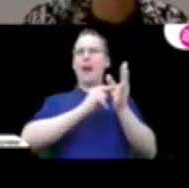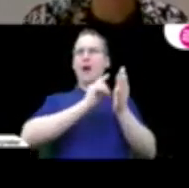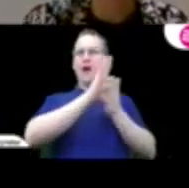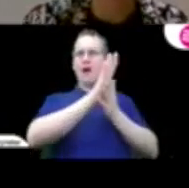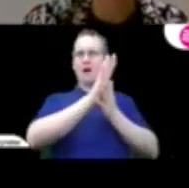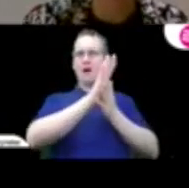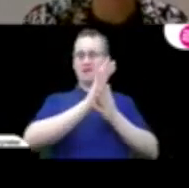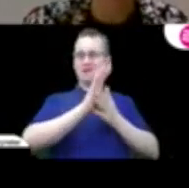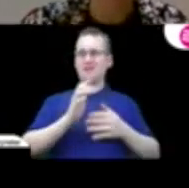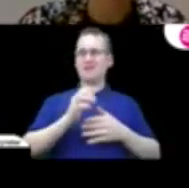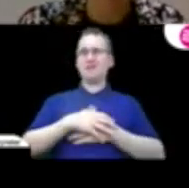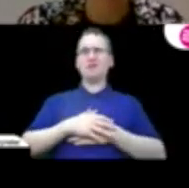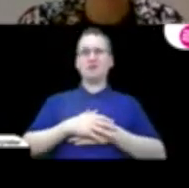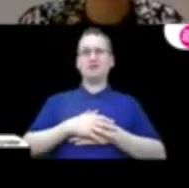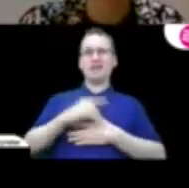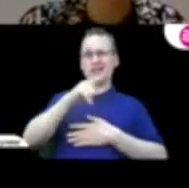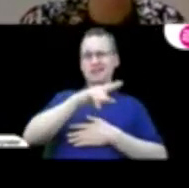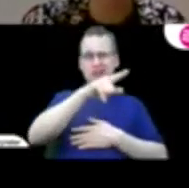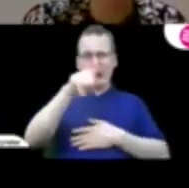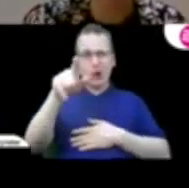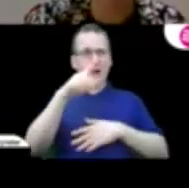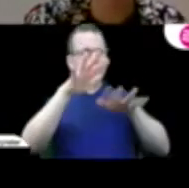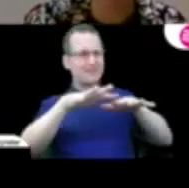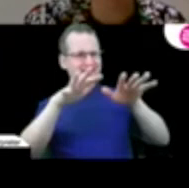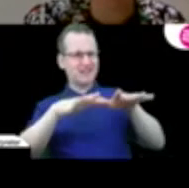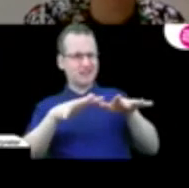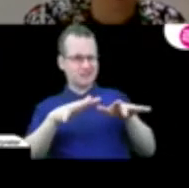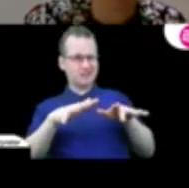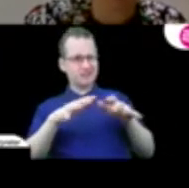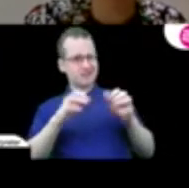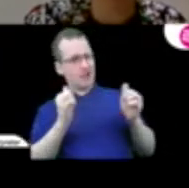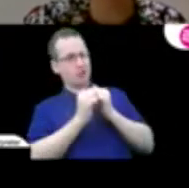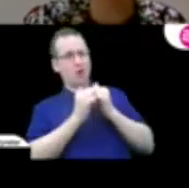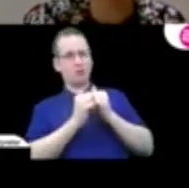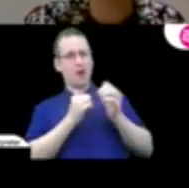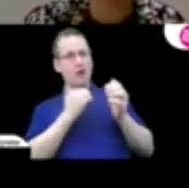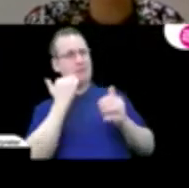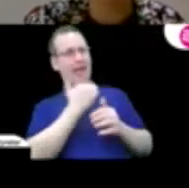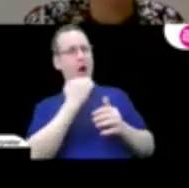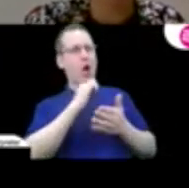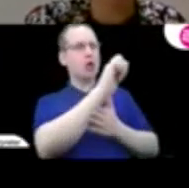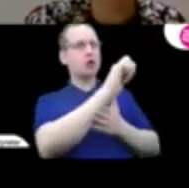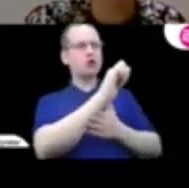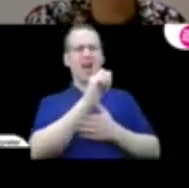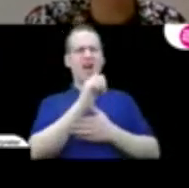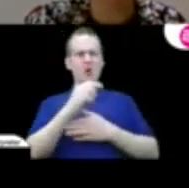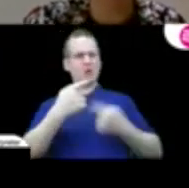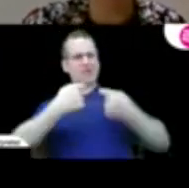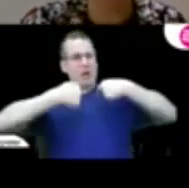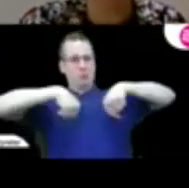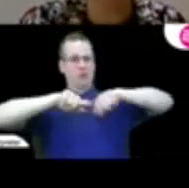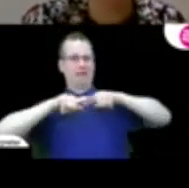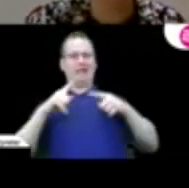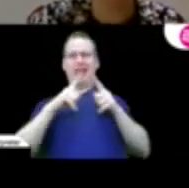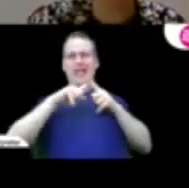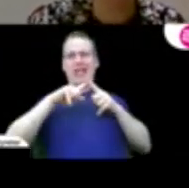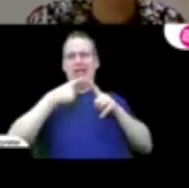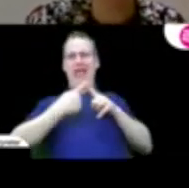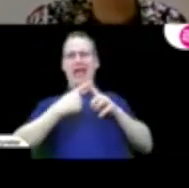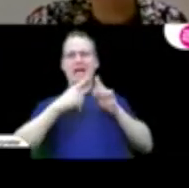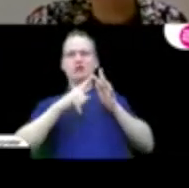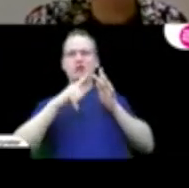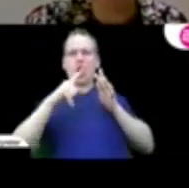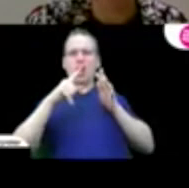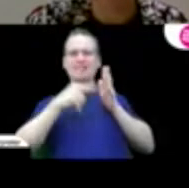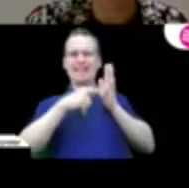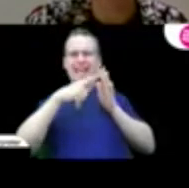white Britons are like appropriating black culture, you're exoticizing these people, you're such